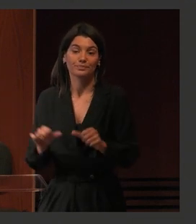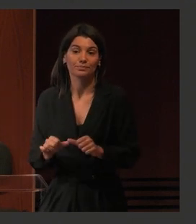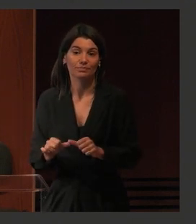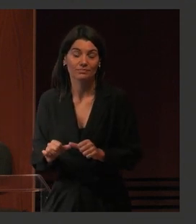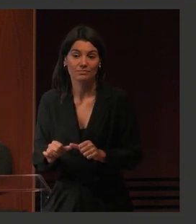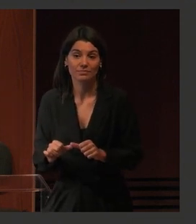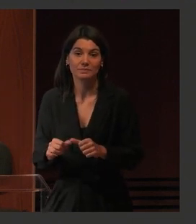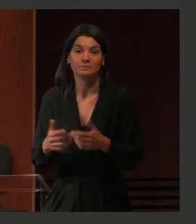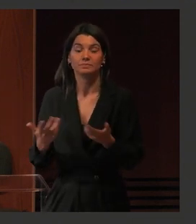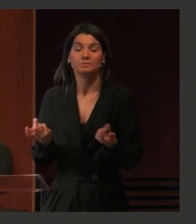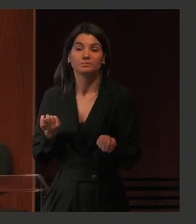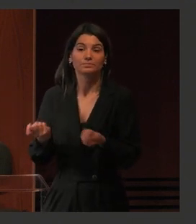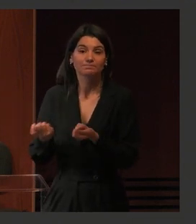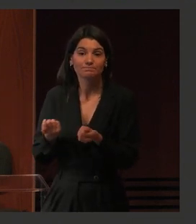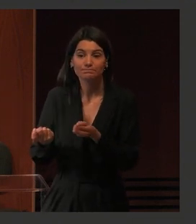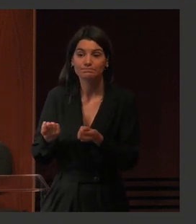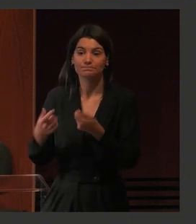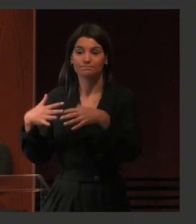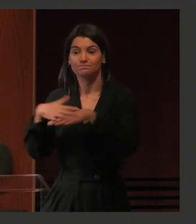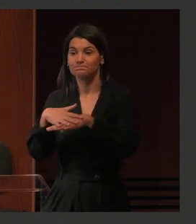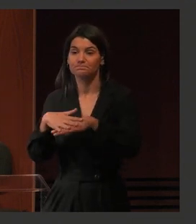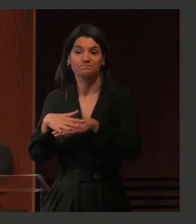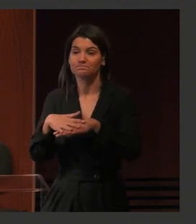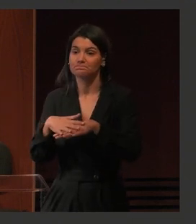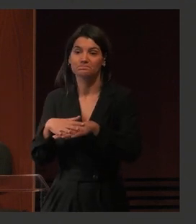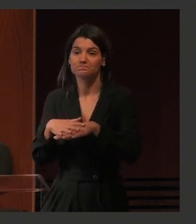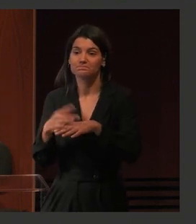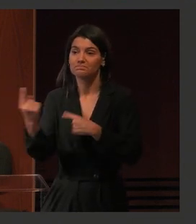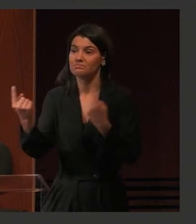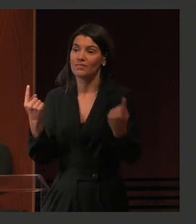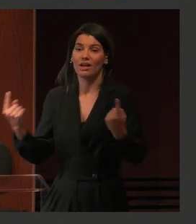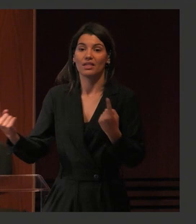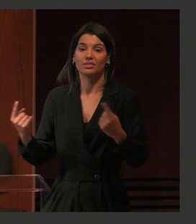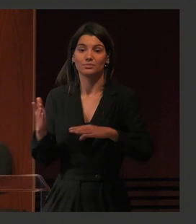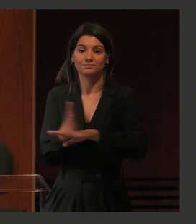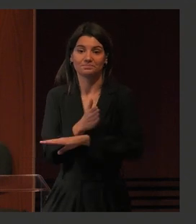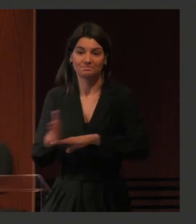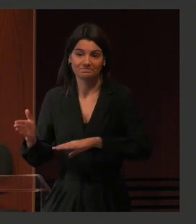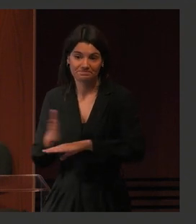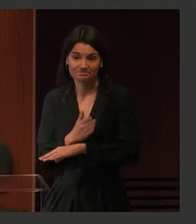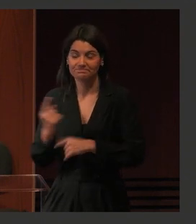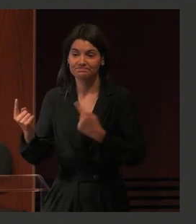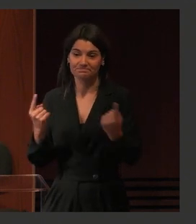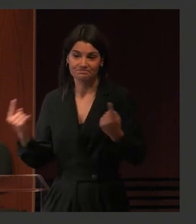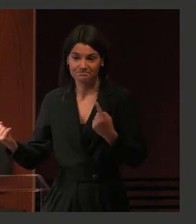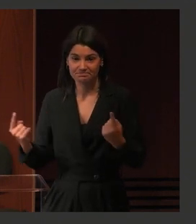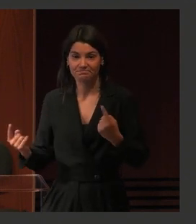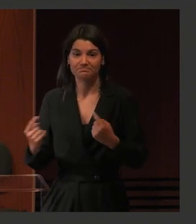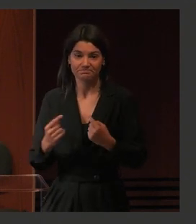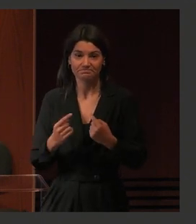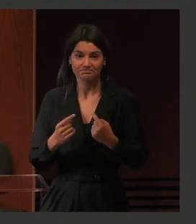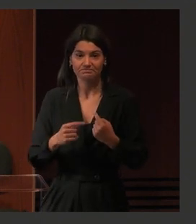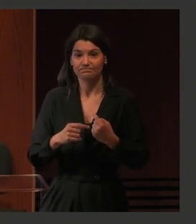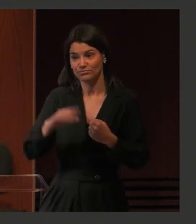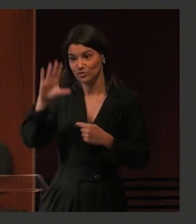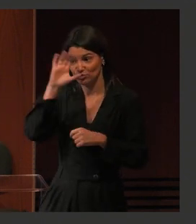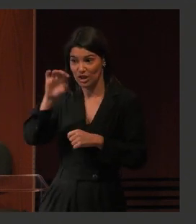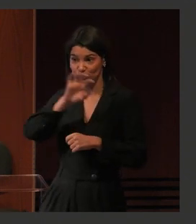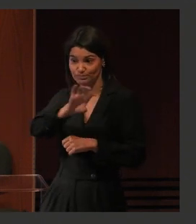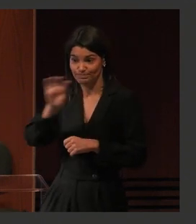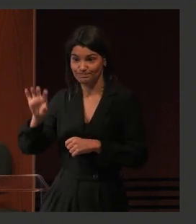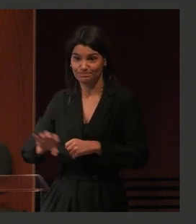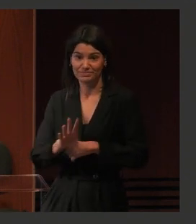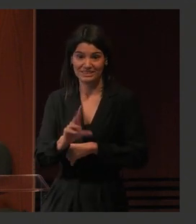organization. They do their things in the 16 states each, and unfortunately that does not help